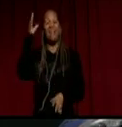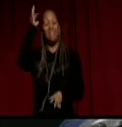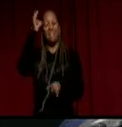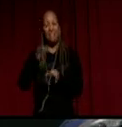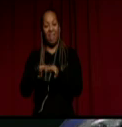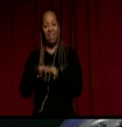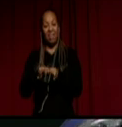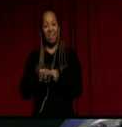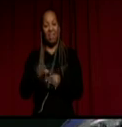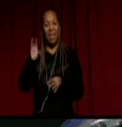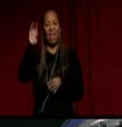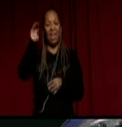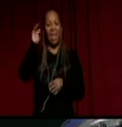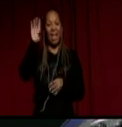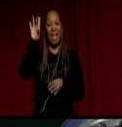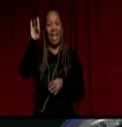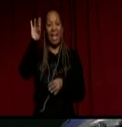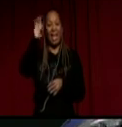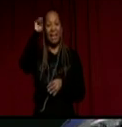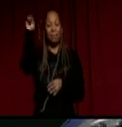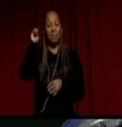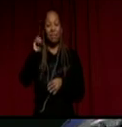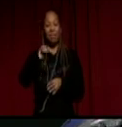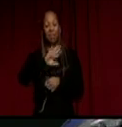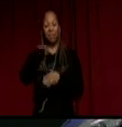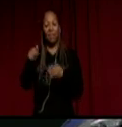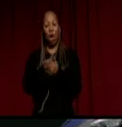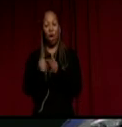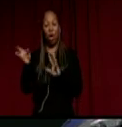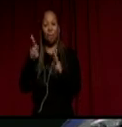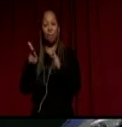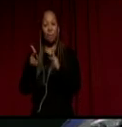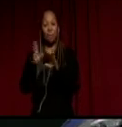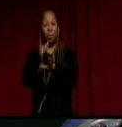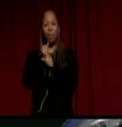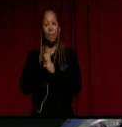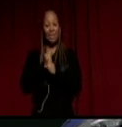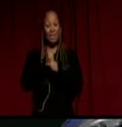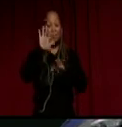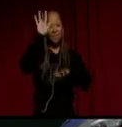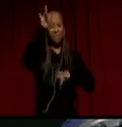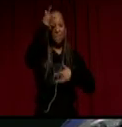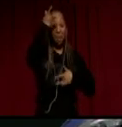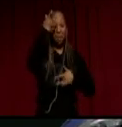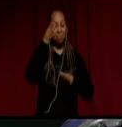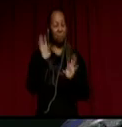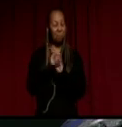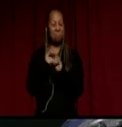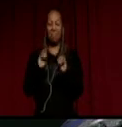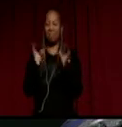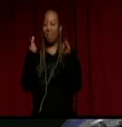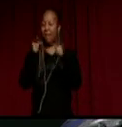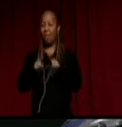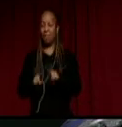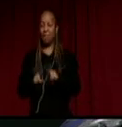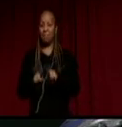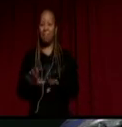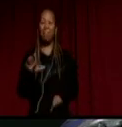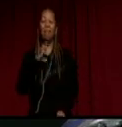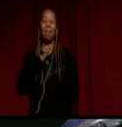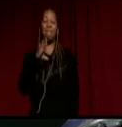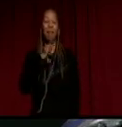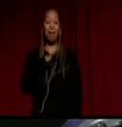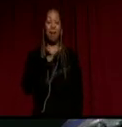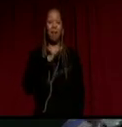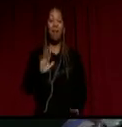faith. 80% of all the people who get this virus, nothing happens to them. They are